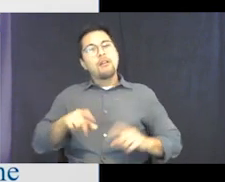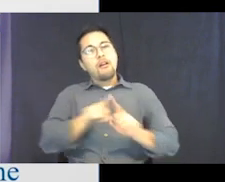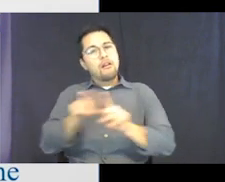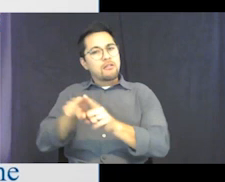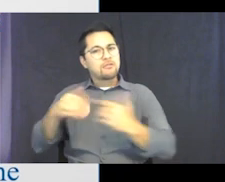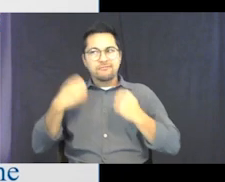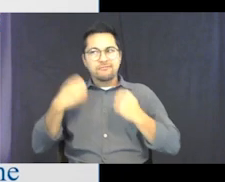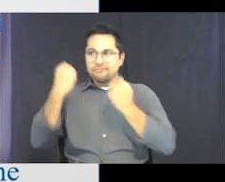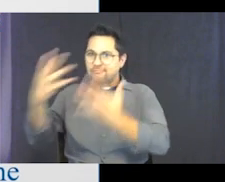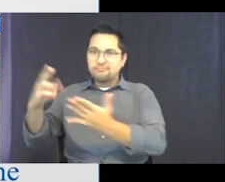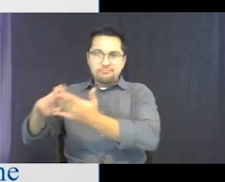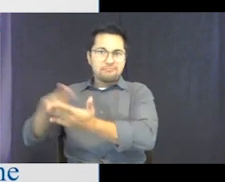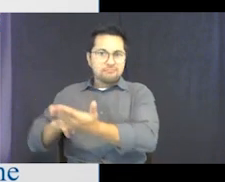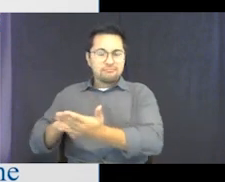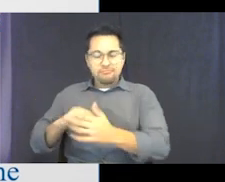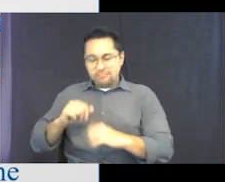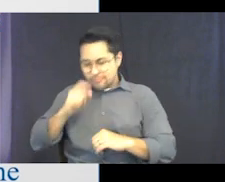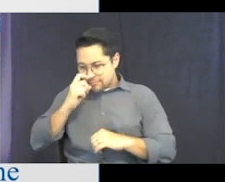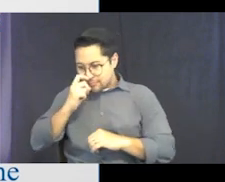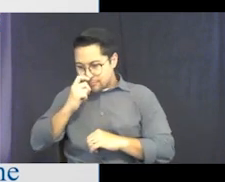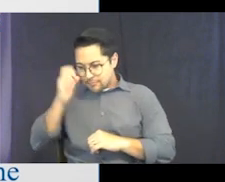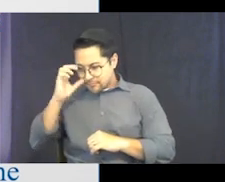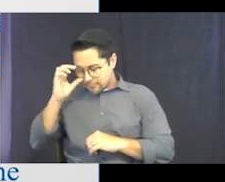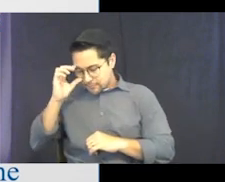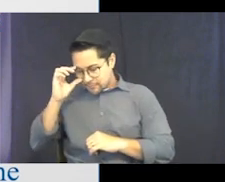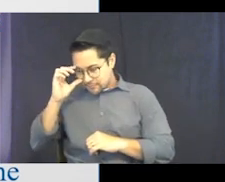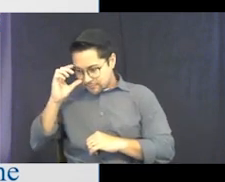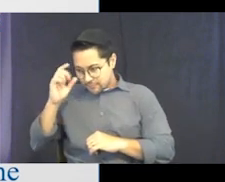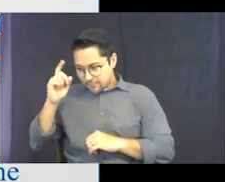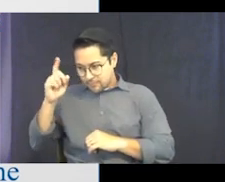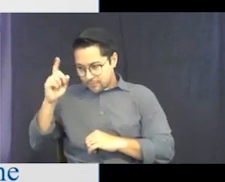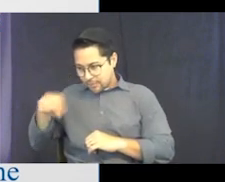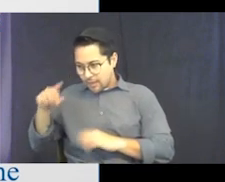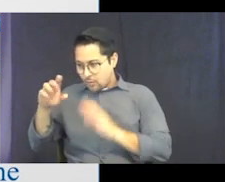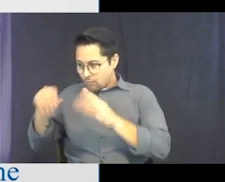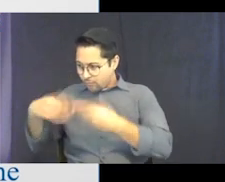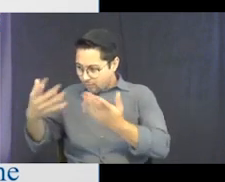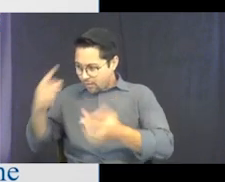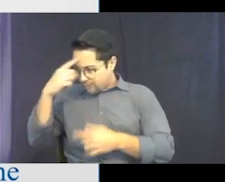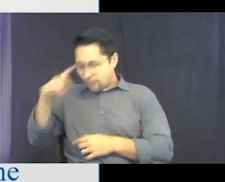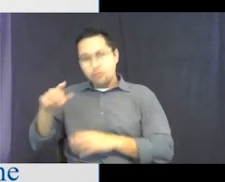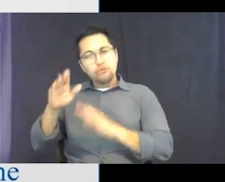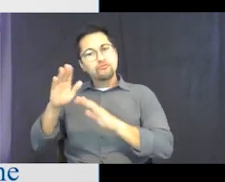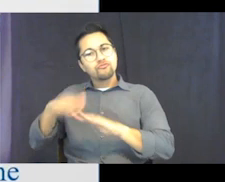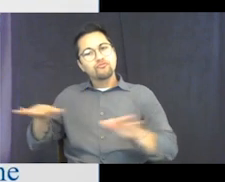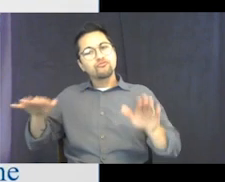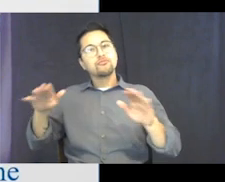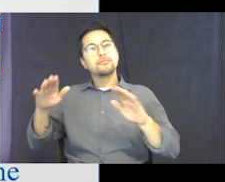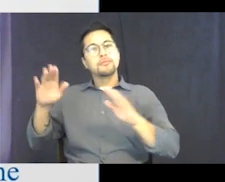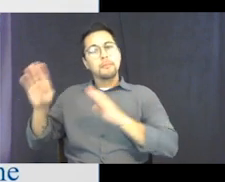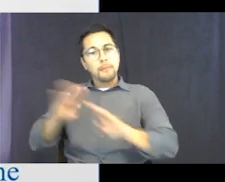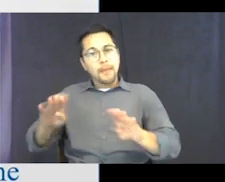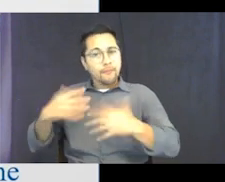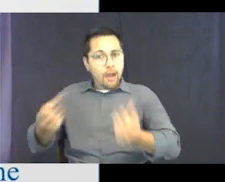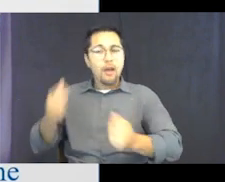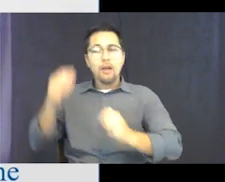of contracts that move through the managing entities to provide for children's behavioral health,